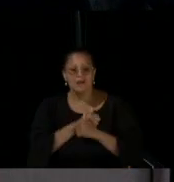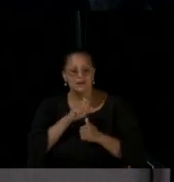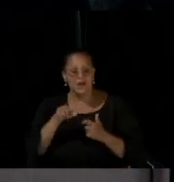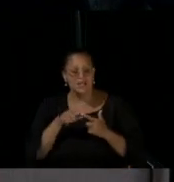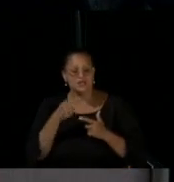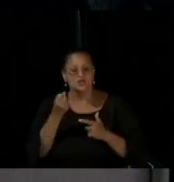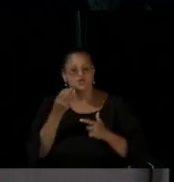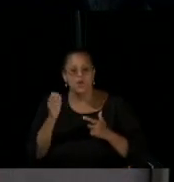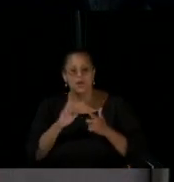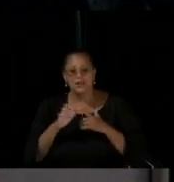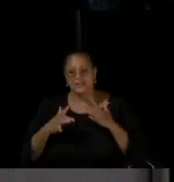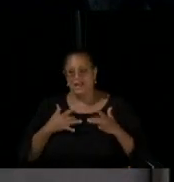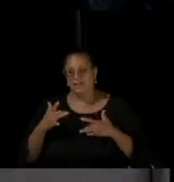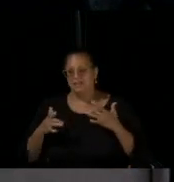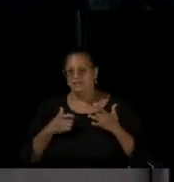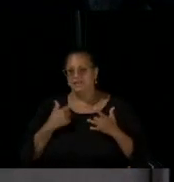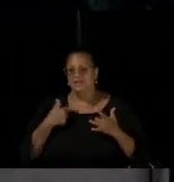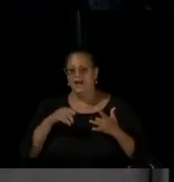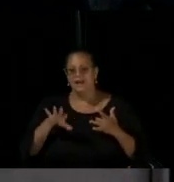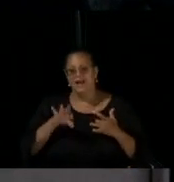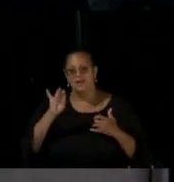to hear about your next chapters.